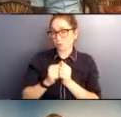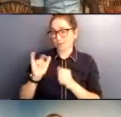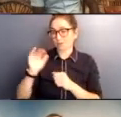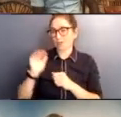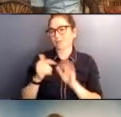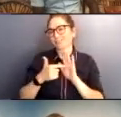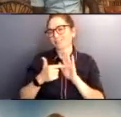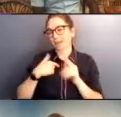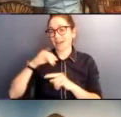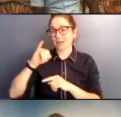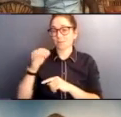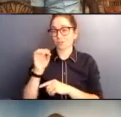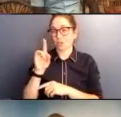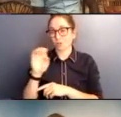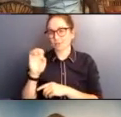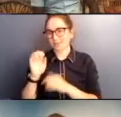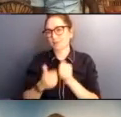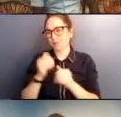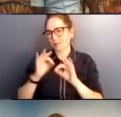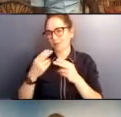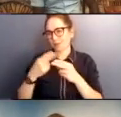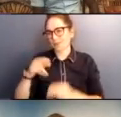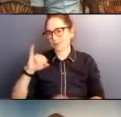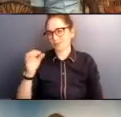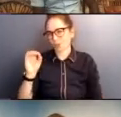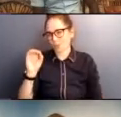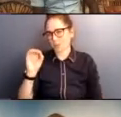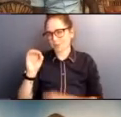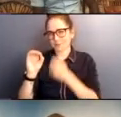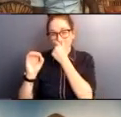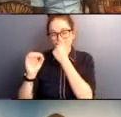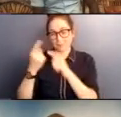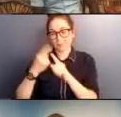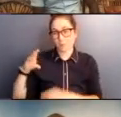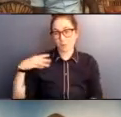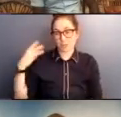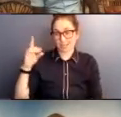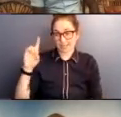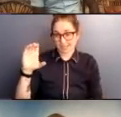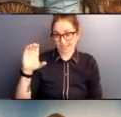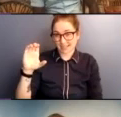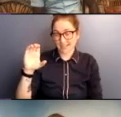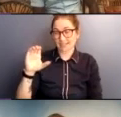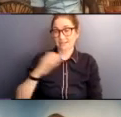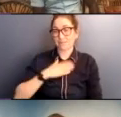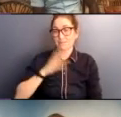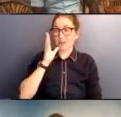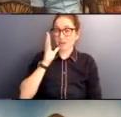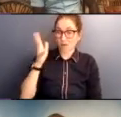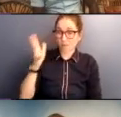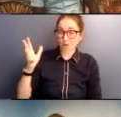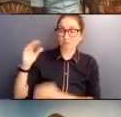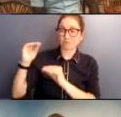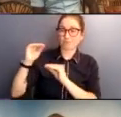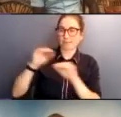am Jody, or most of my family calls me Joe. I'm from Washington, DC. And my grandmother introduced me to